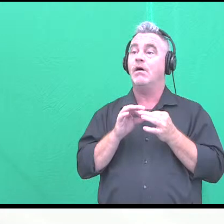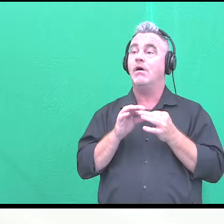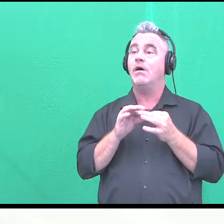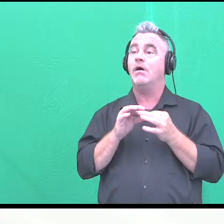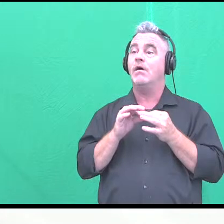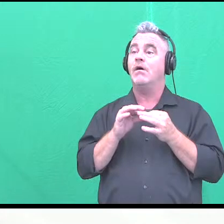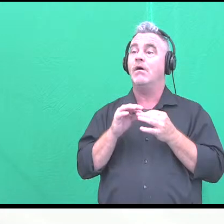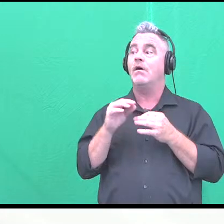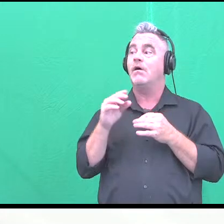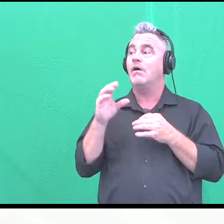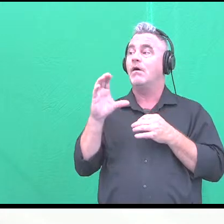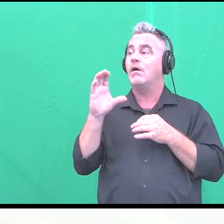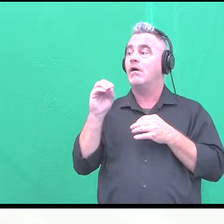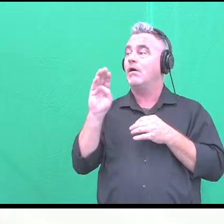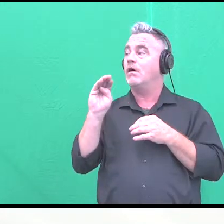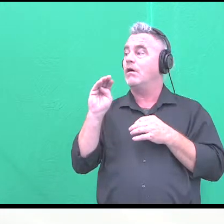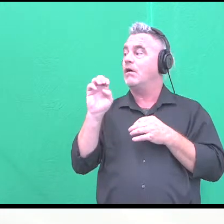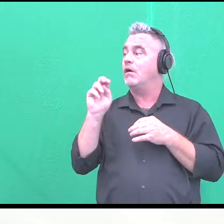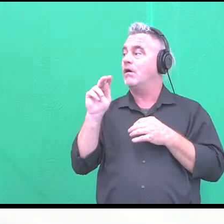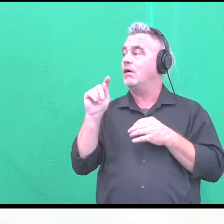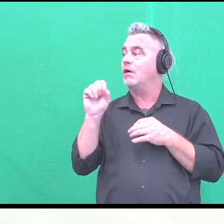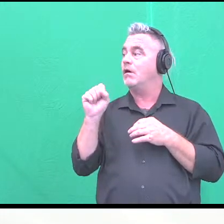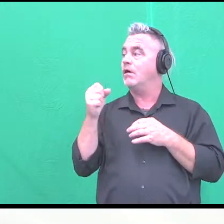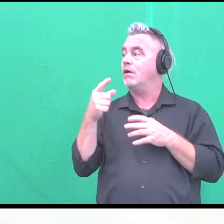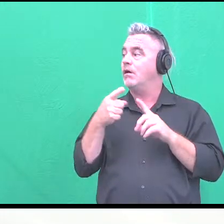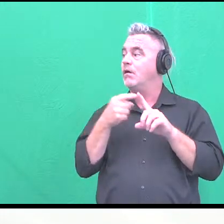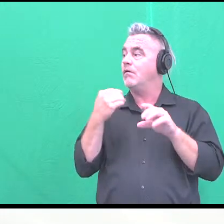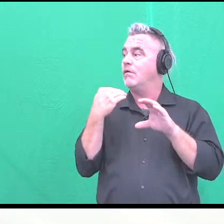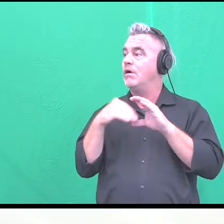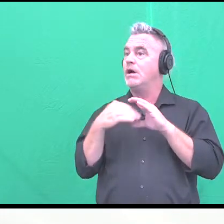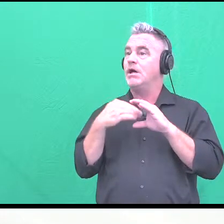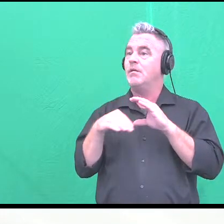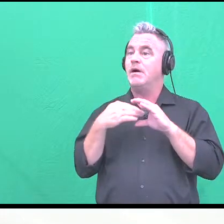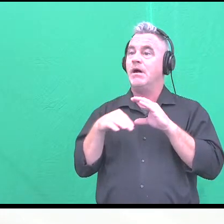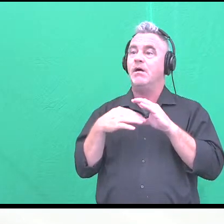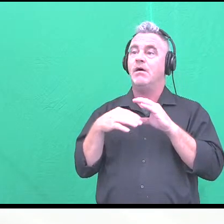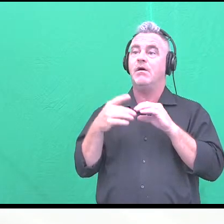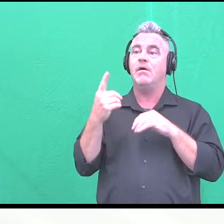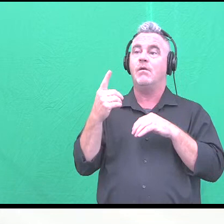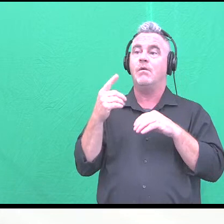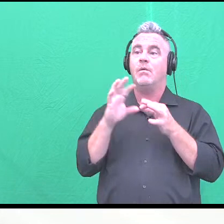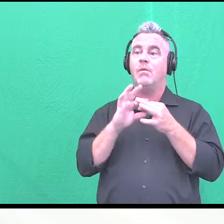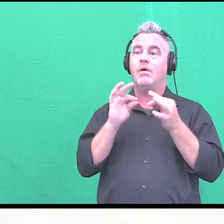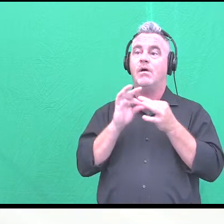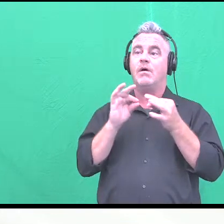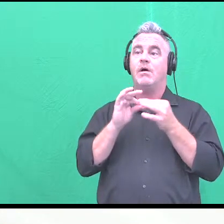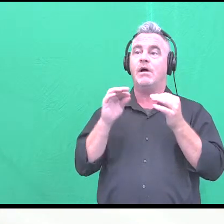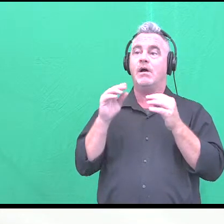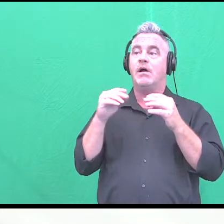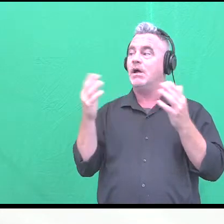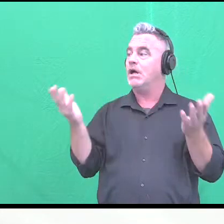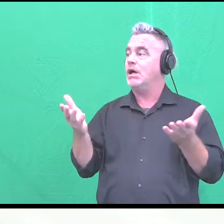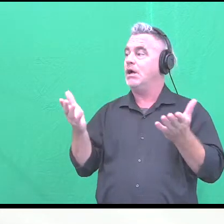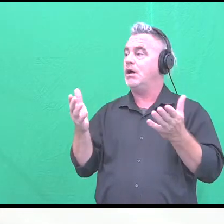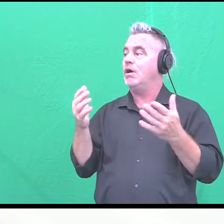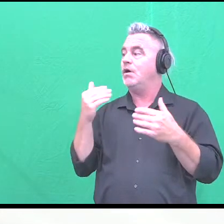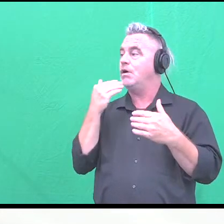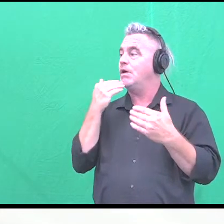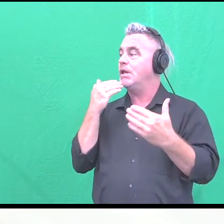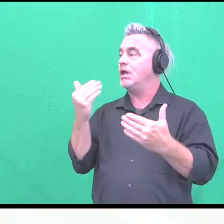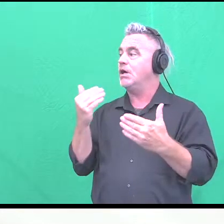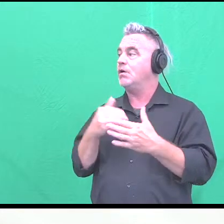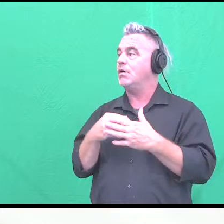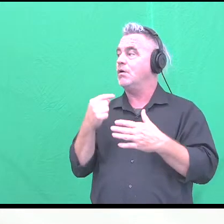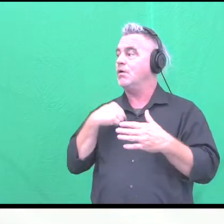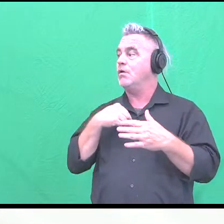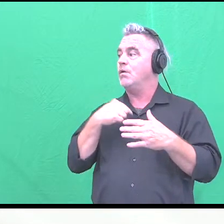comments that was in the by email, comments in person. Thank you. And we take